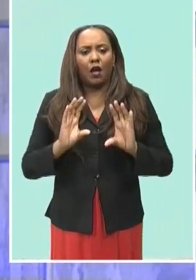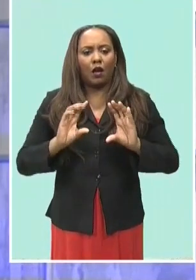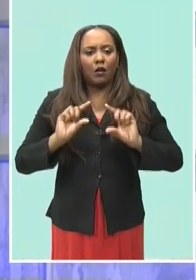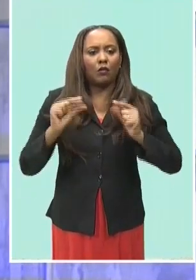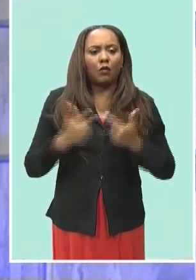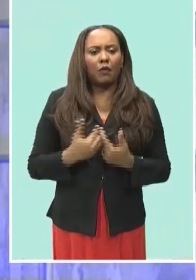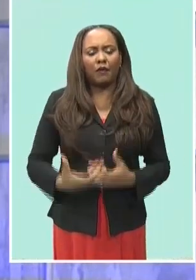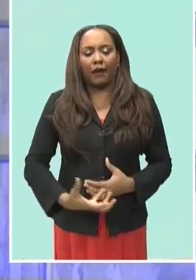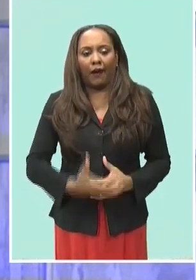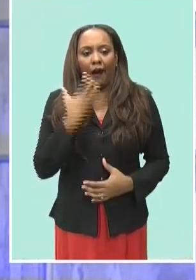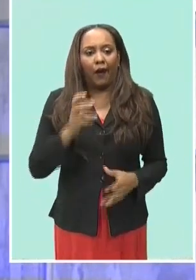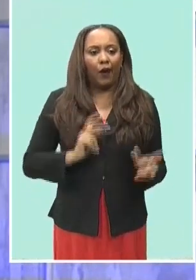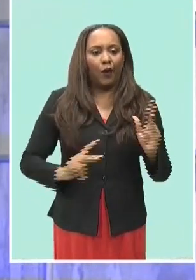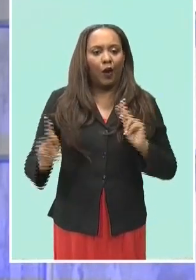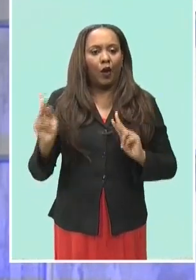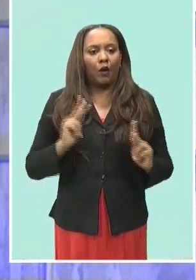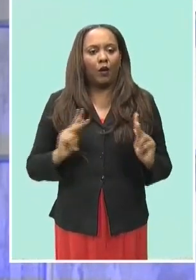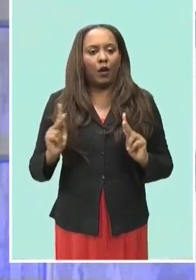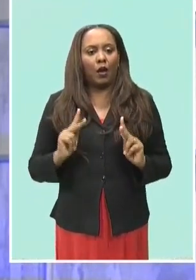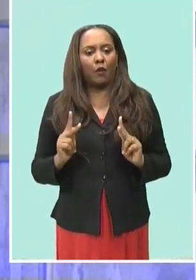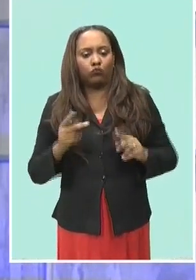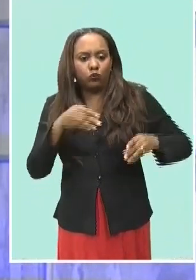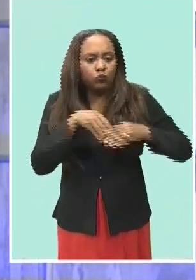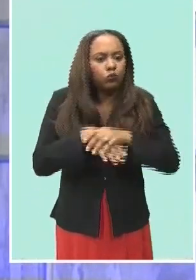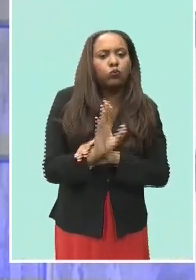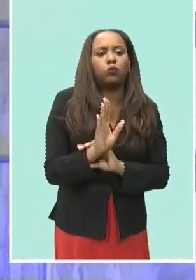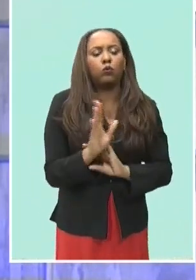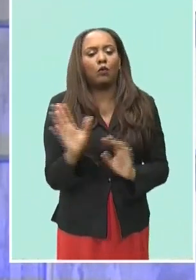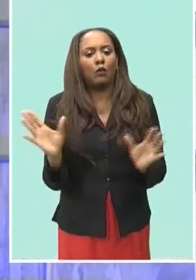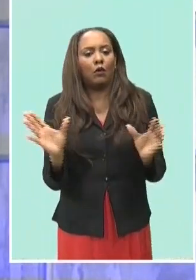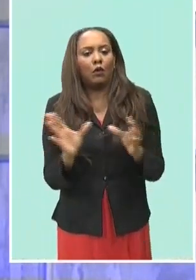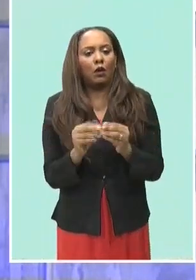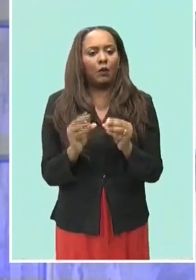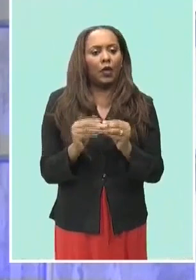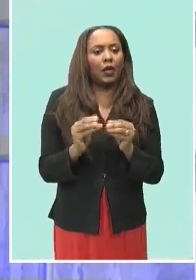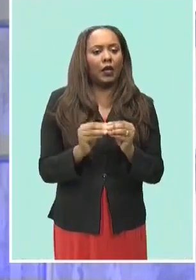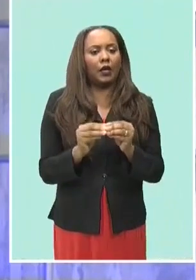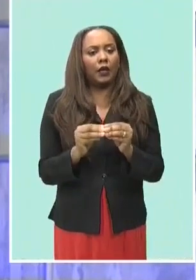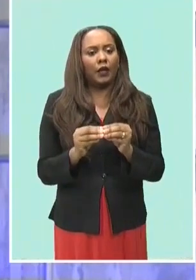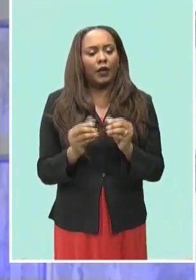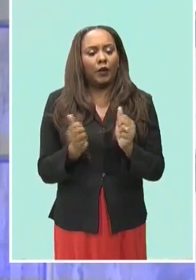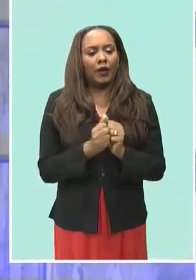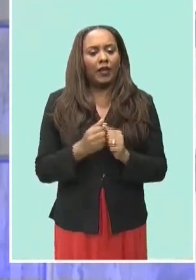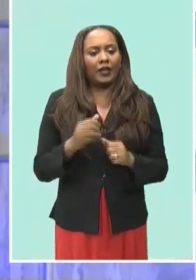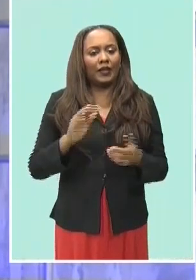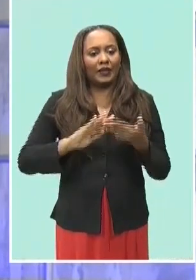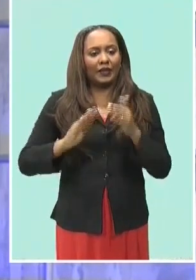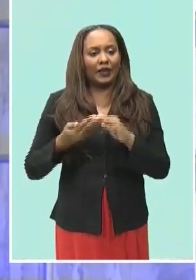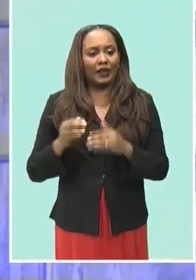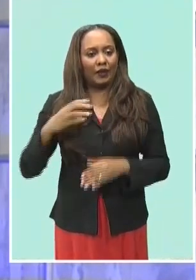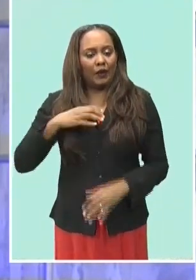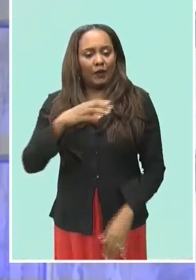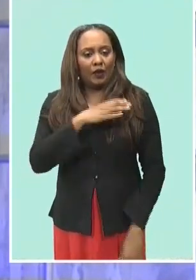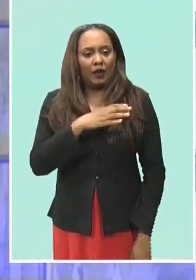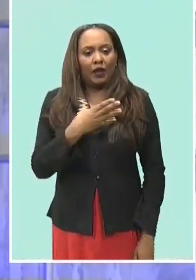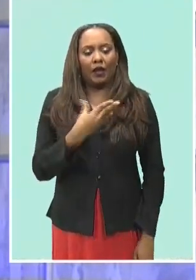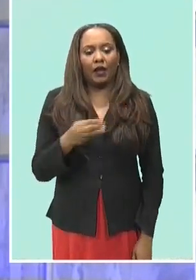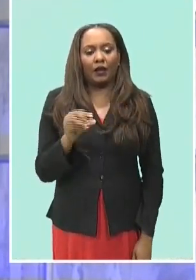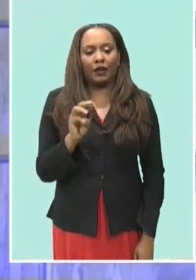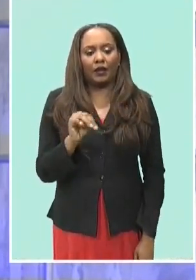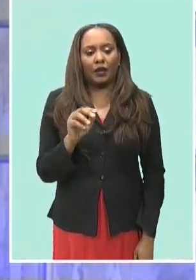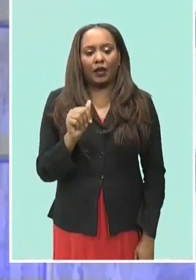of Campbellville crashed the bi-weekly statutory meeting of the mayor and city council. They were led by Minister of Natural